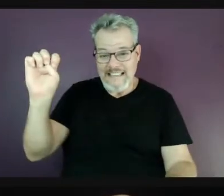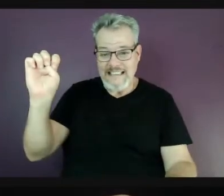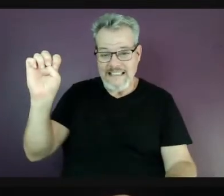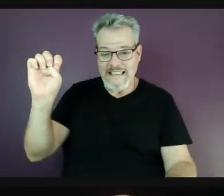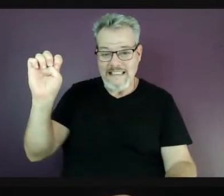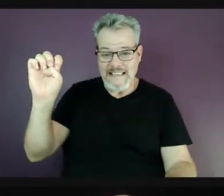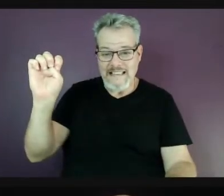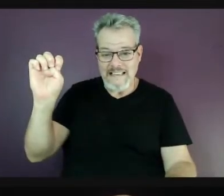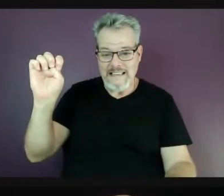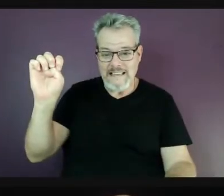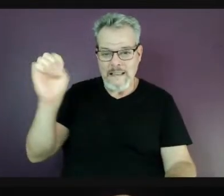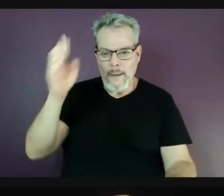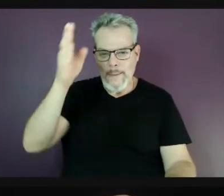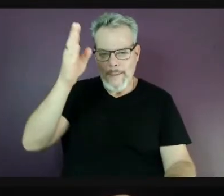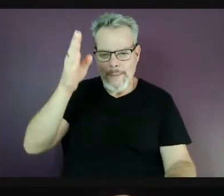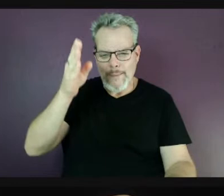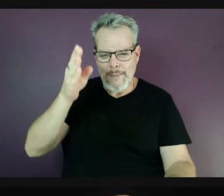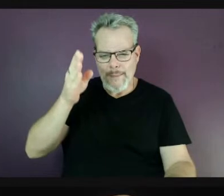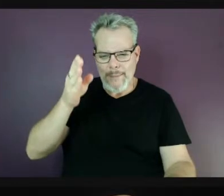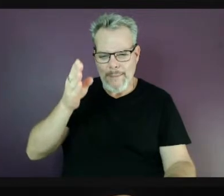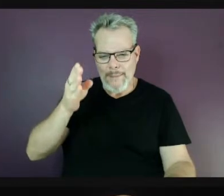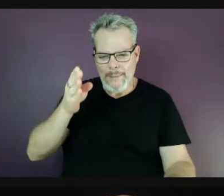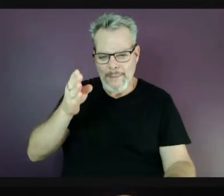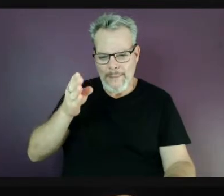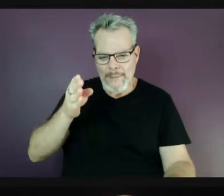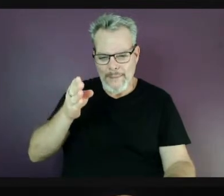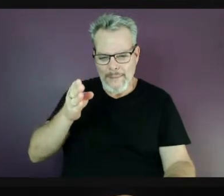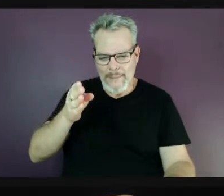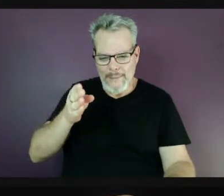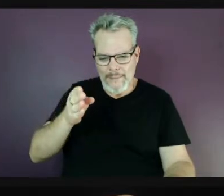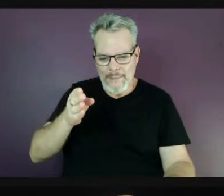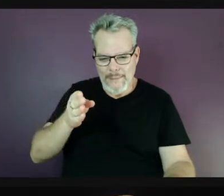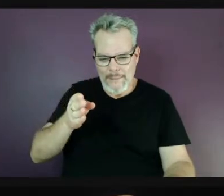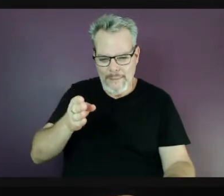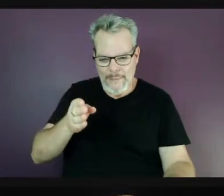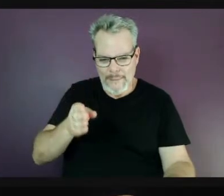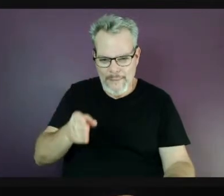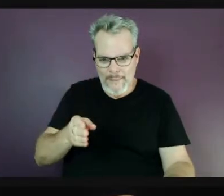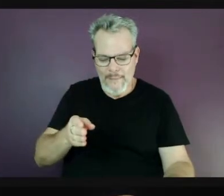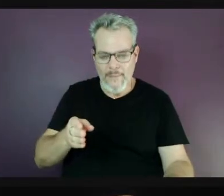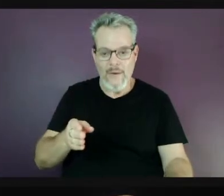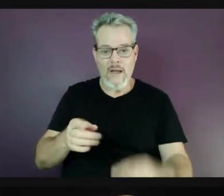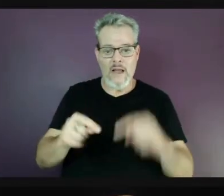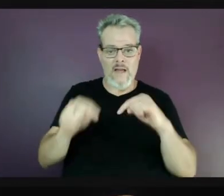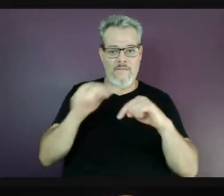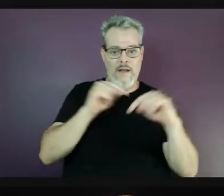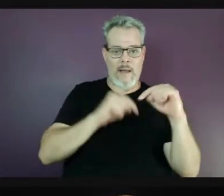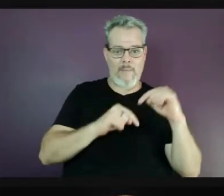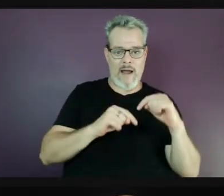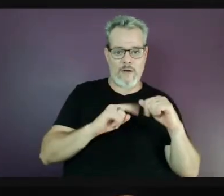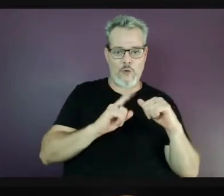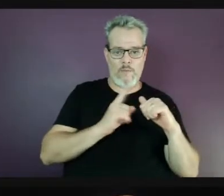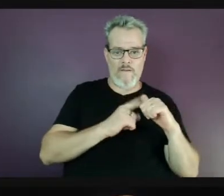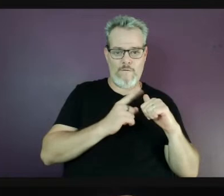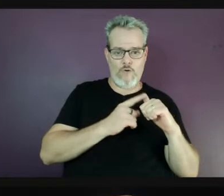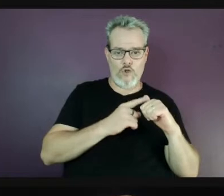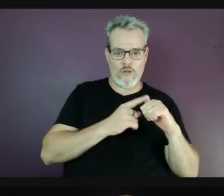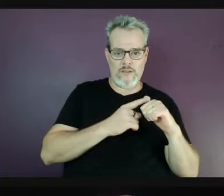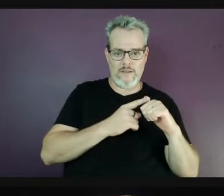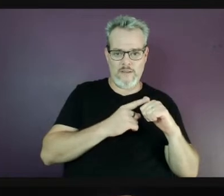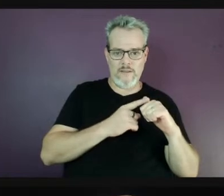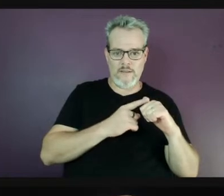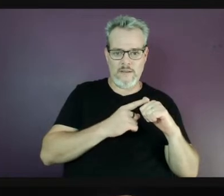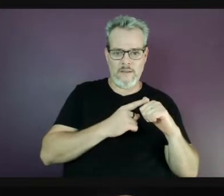here, is right around there, right? That's the edge of that orange dot. And if I come back to my original plot here,